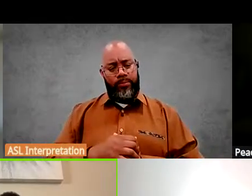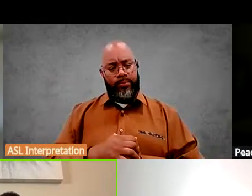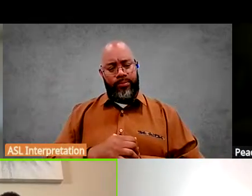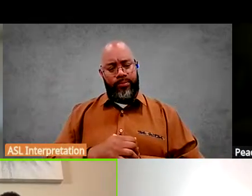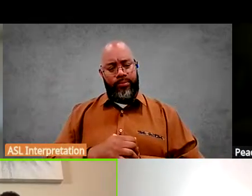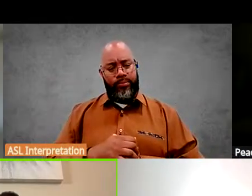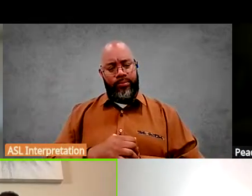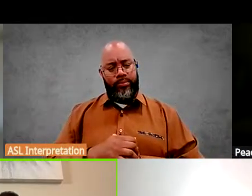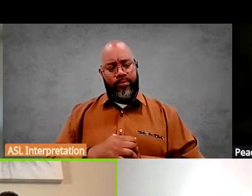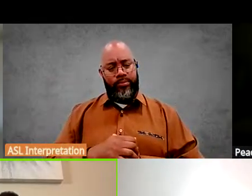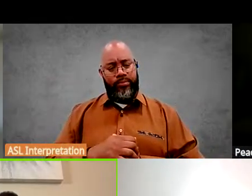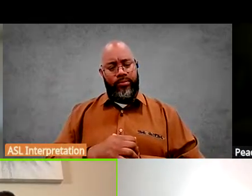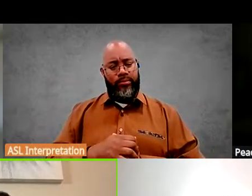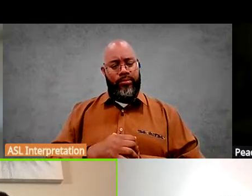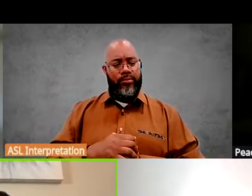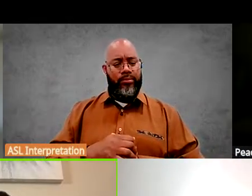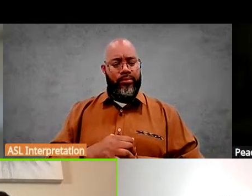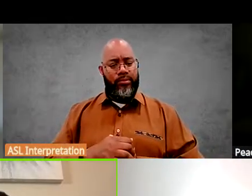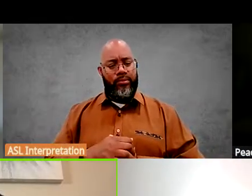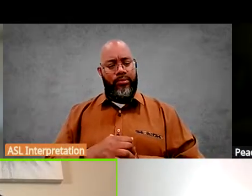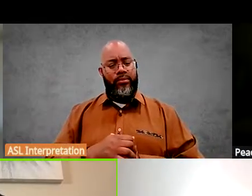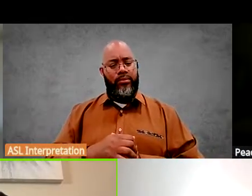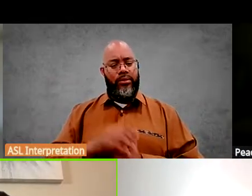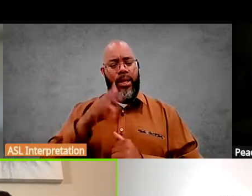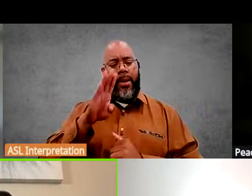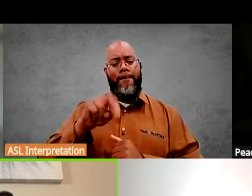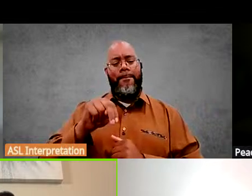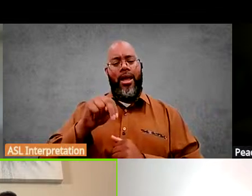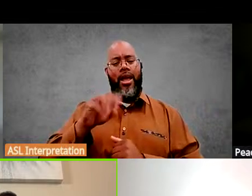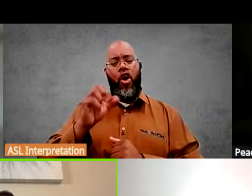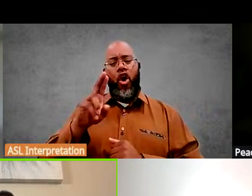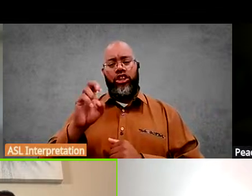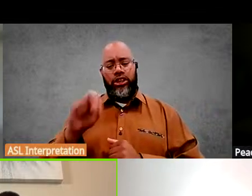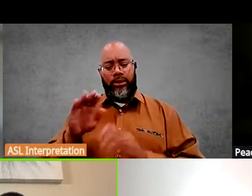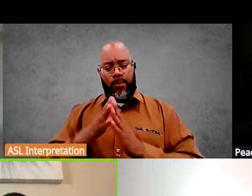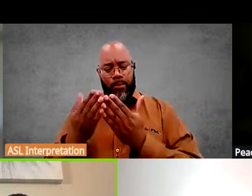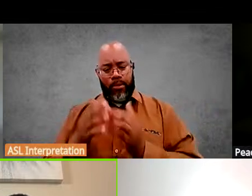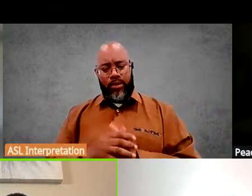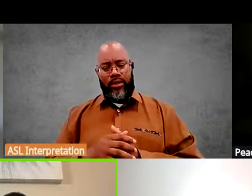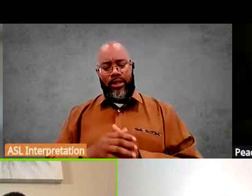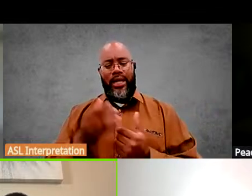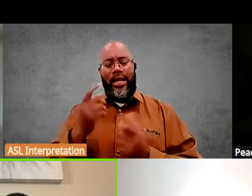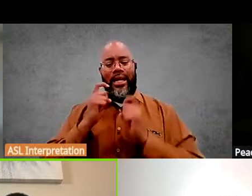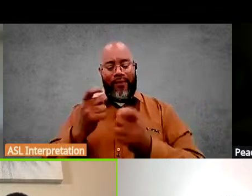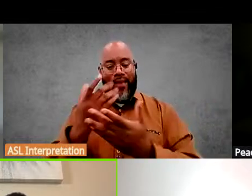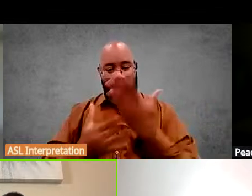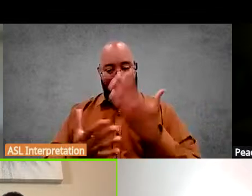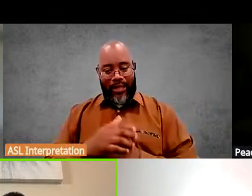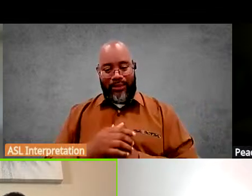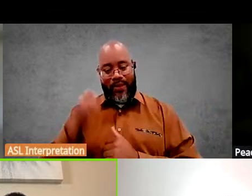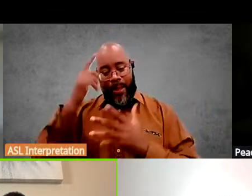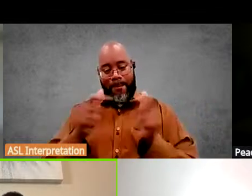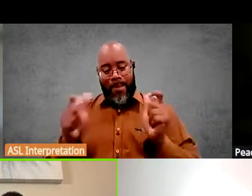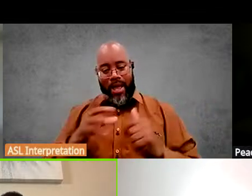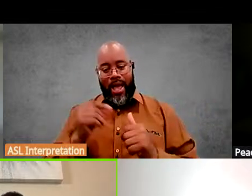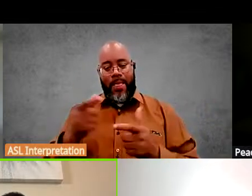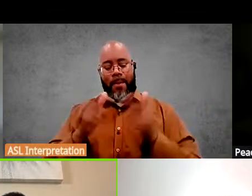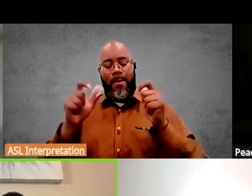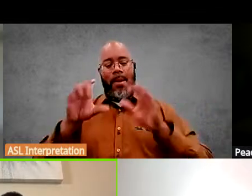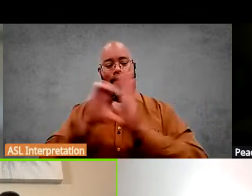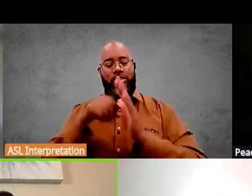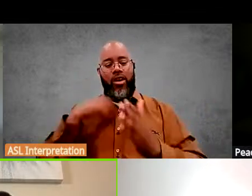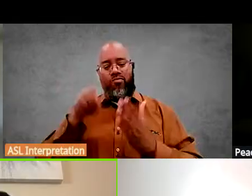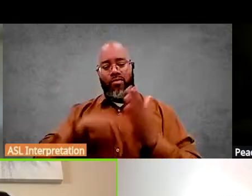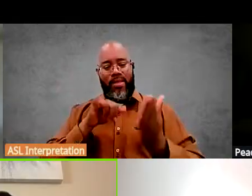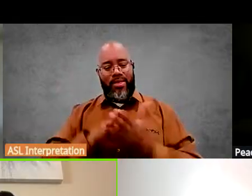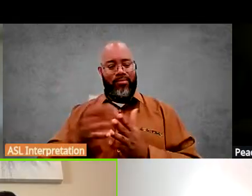me, it was Ben Carson's book, the three of them. Gifted Hands, Think big and the big picture. I read that